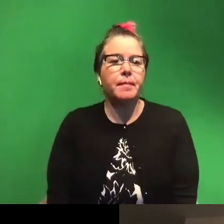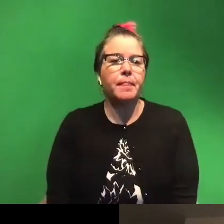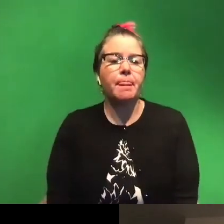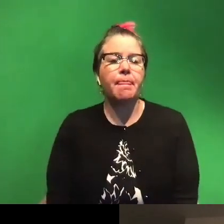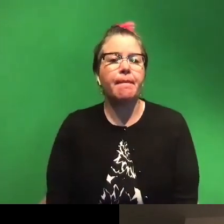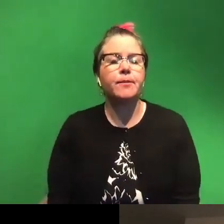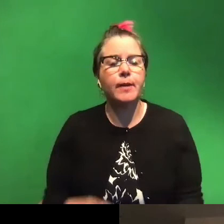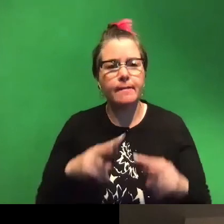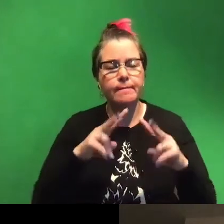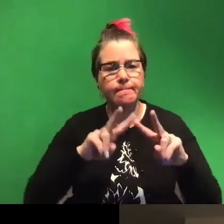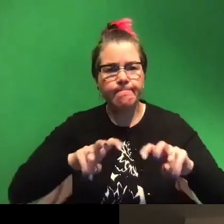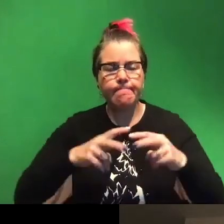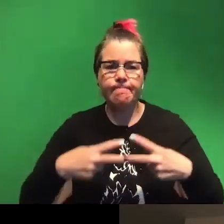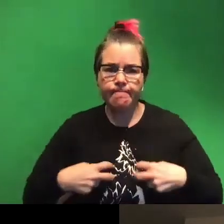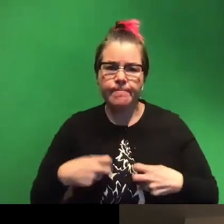at there.